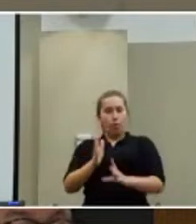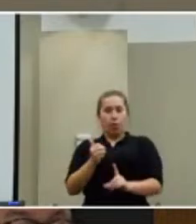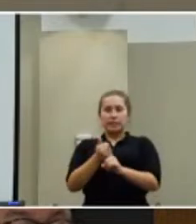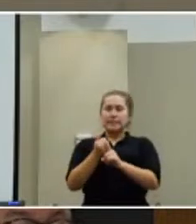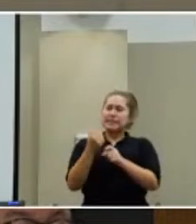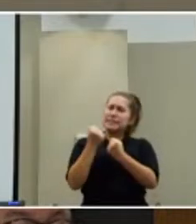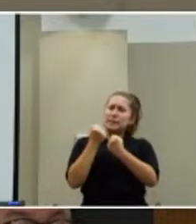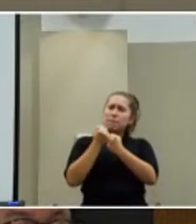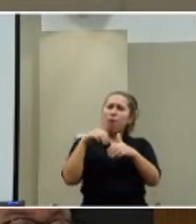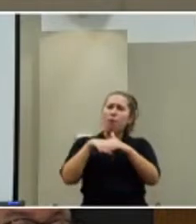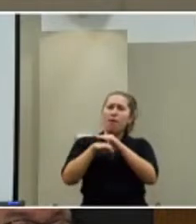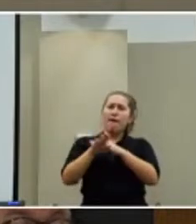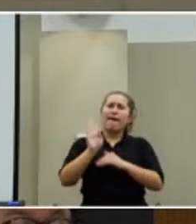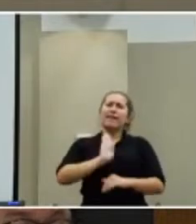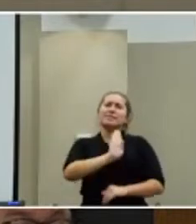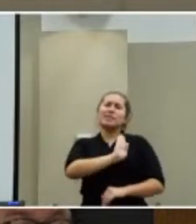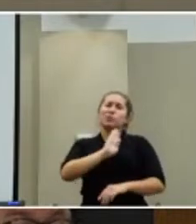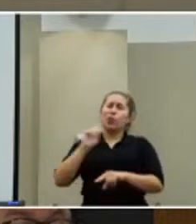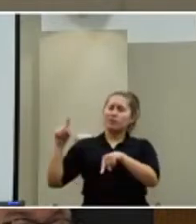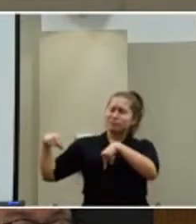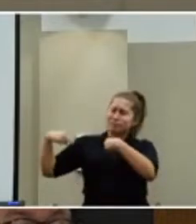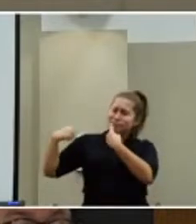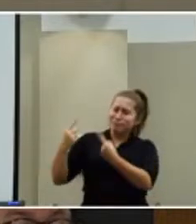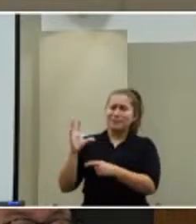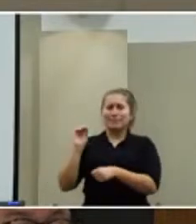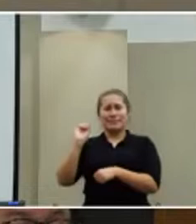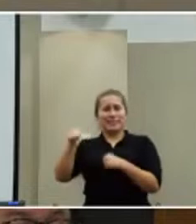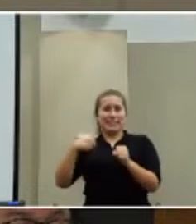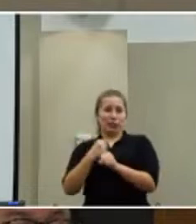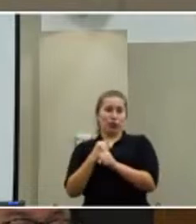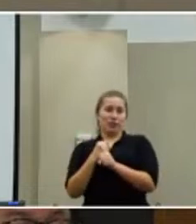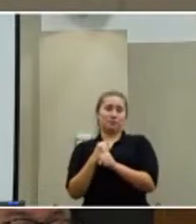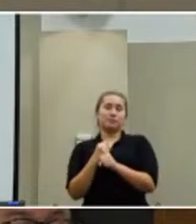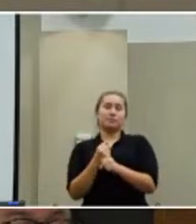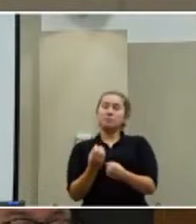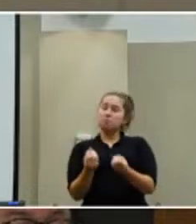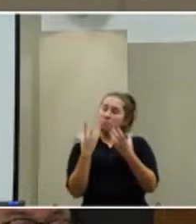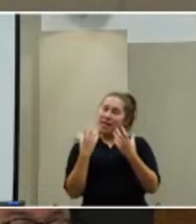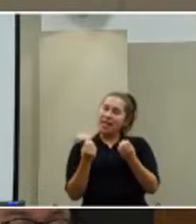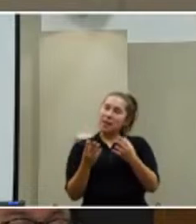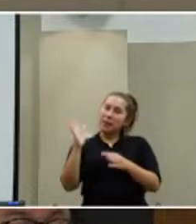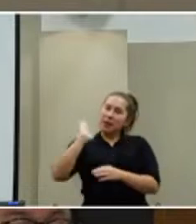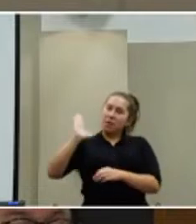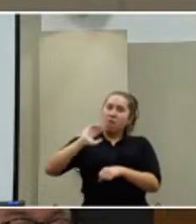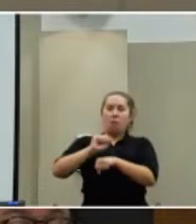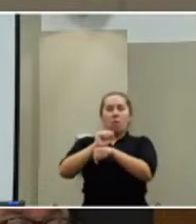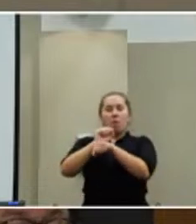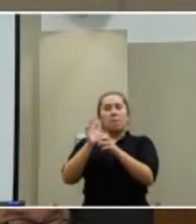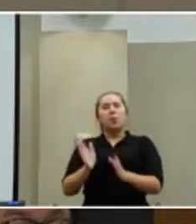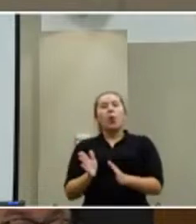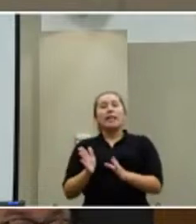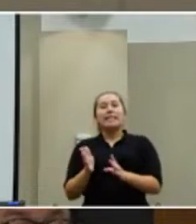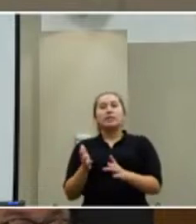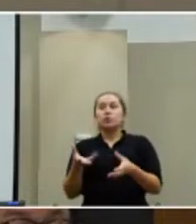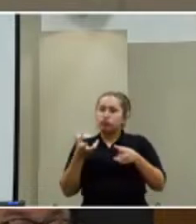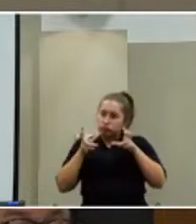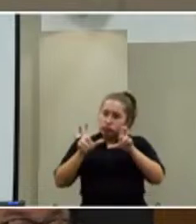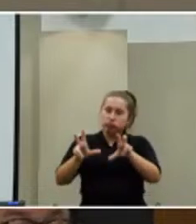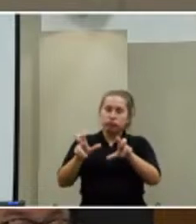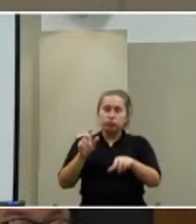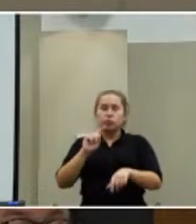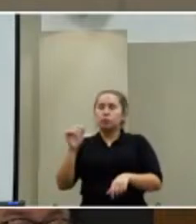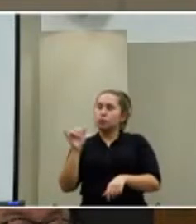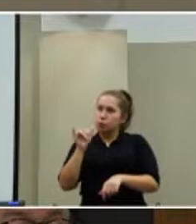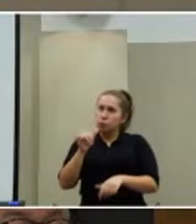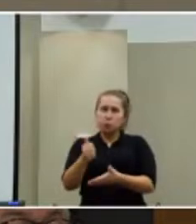Board over the last 50 years. There are too many former employees who have contributed substantially to the Access